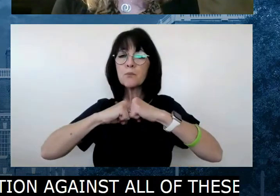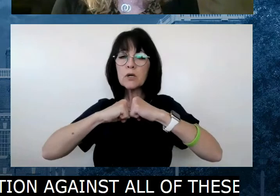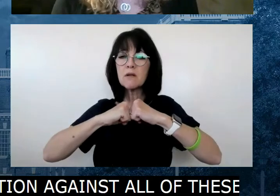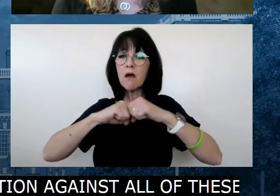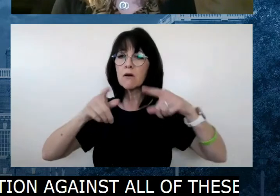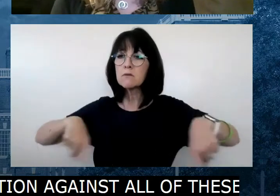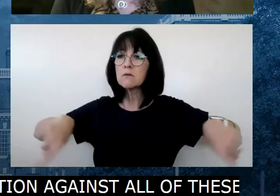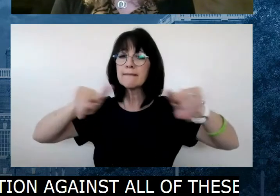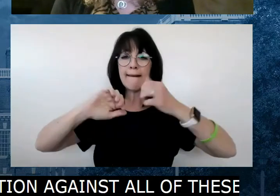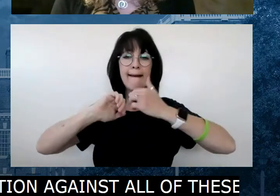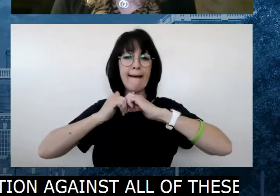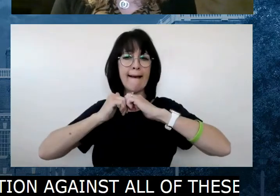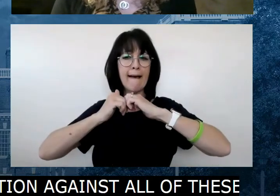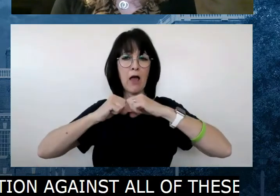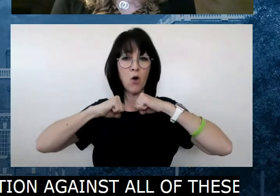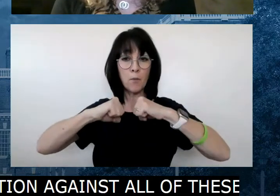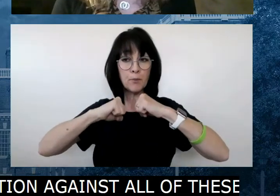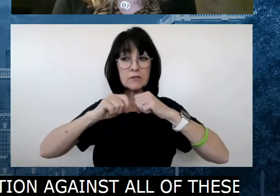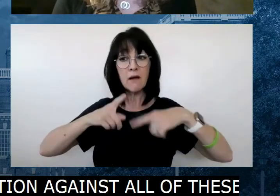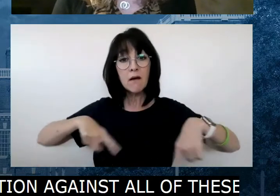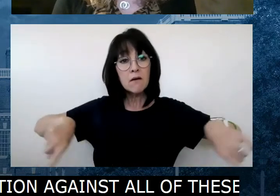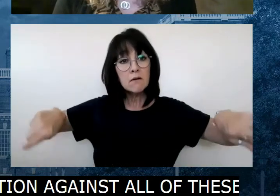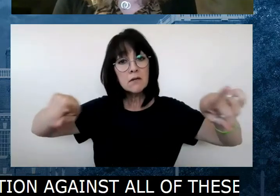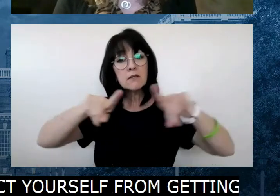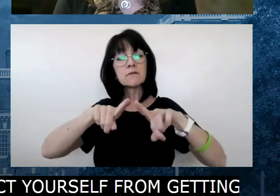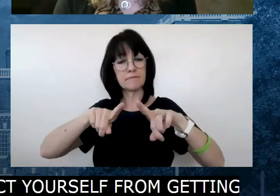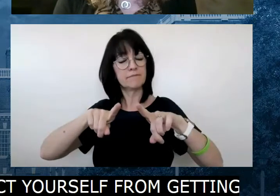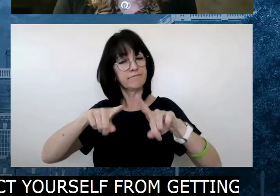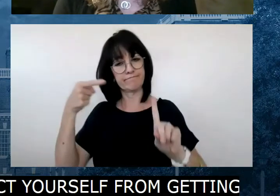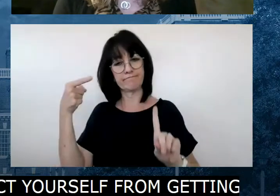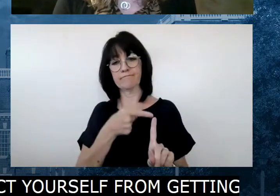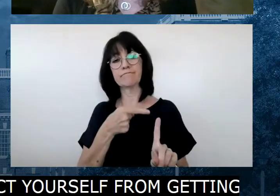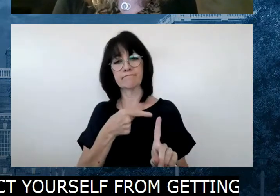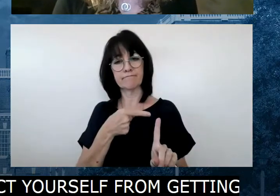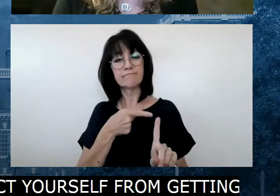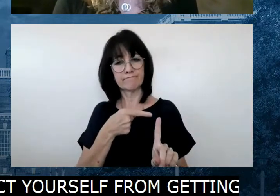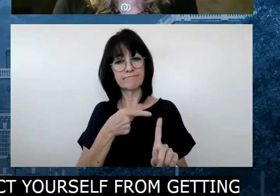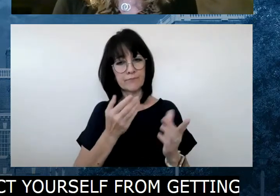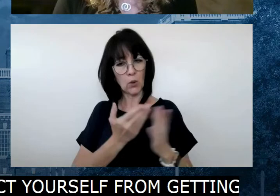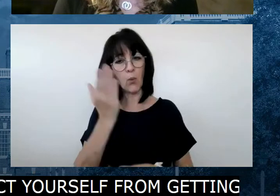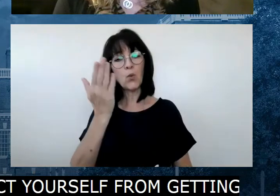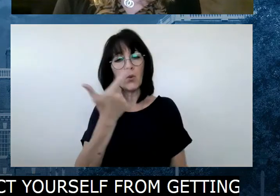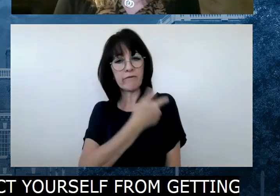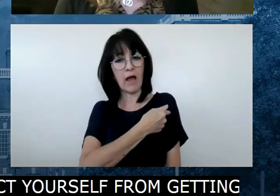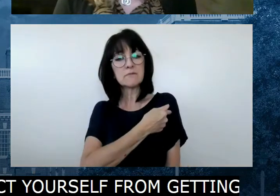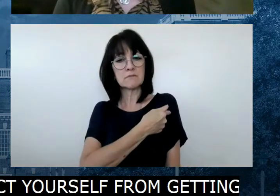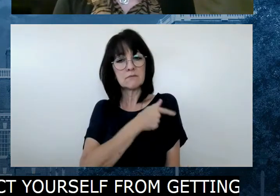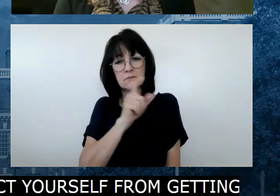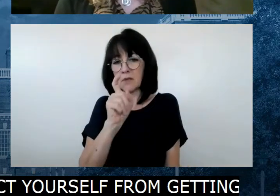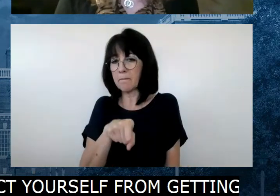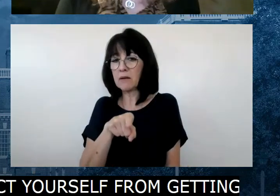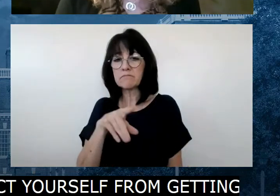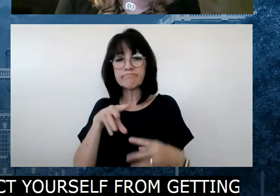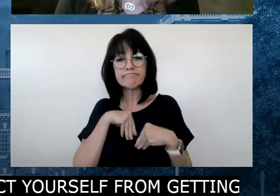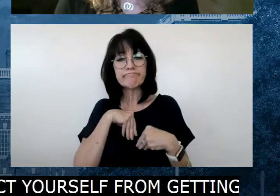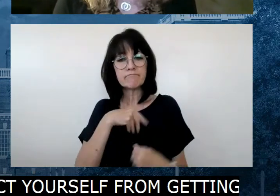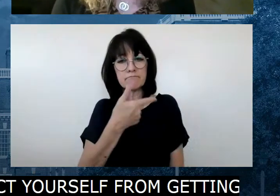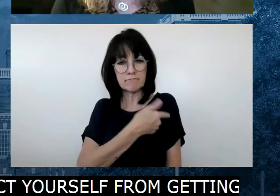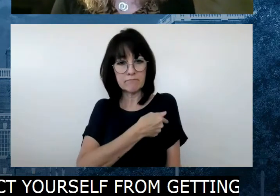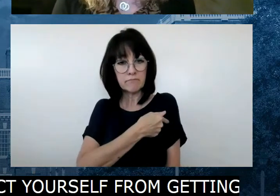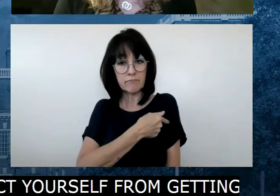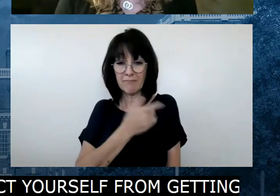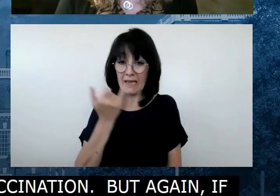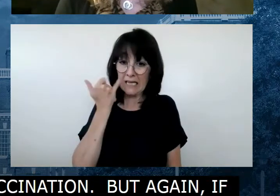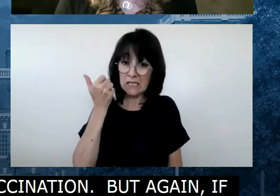protect yourself from getting any of these variants is through vaccination. But again, if you are experiencing